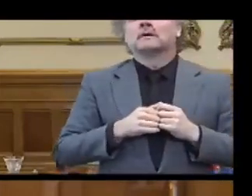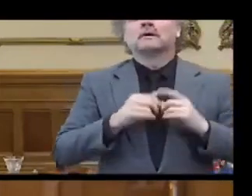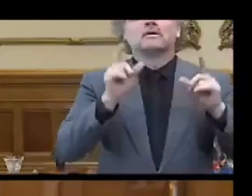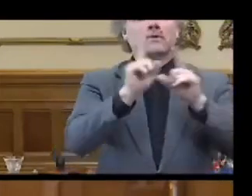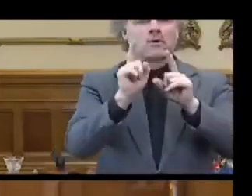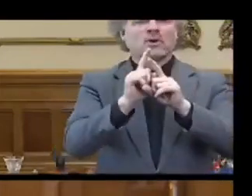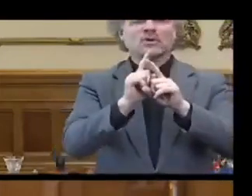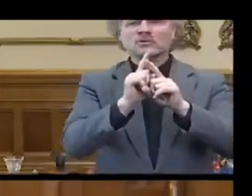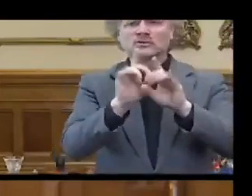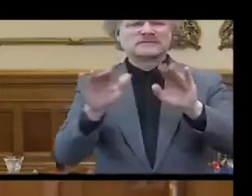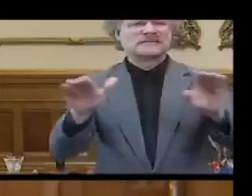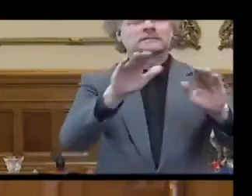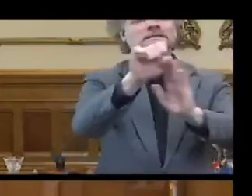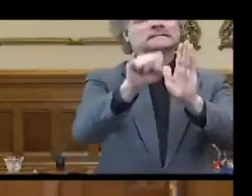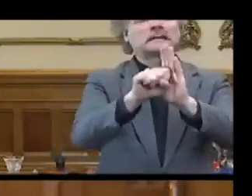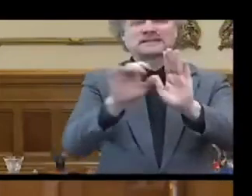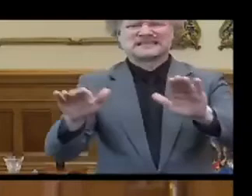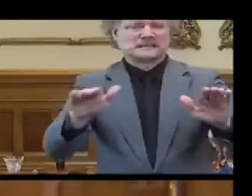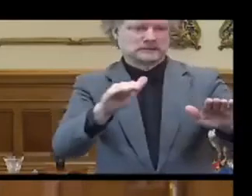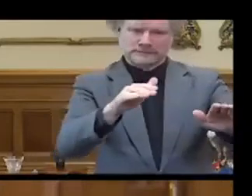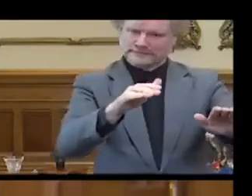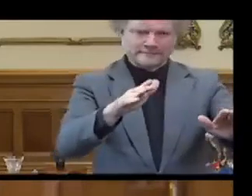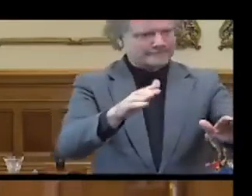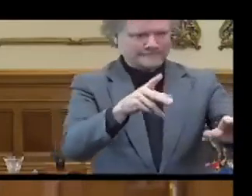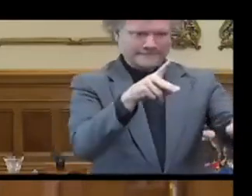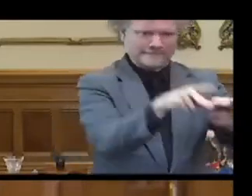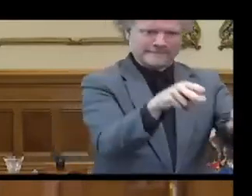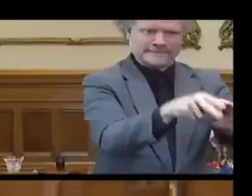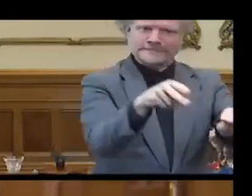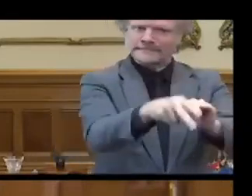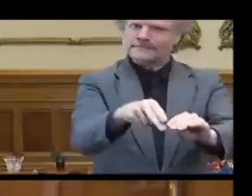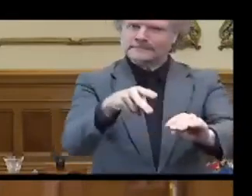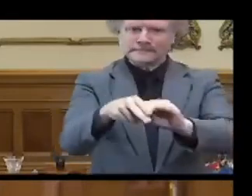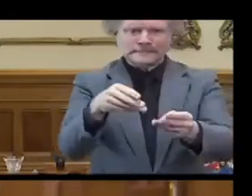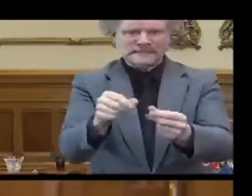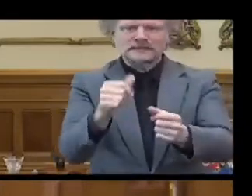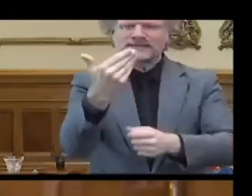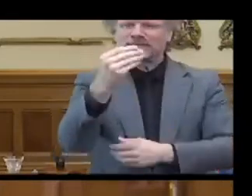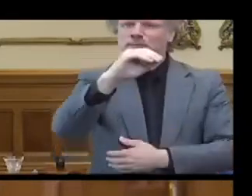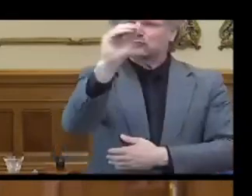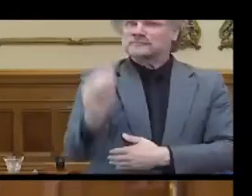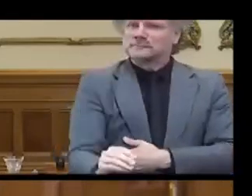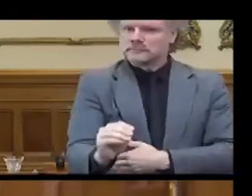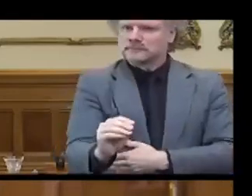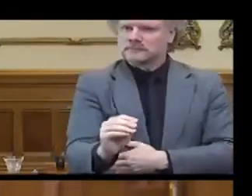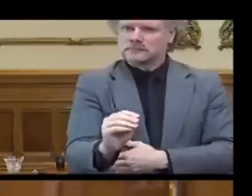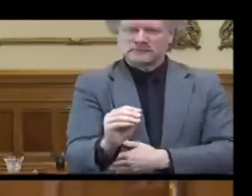provision out to all state agencies to cut their expenditures by 15%.